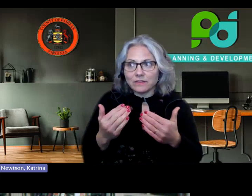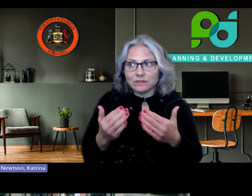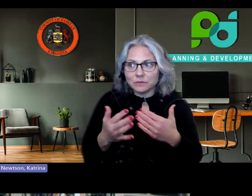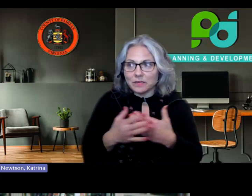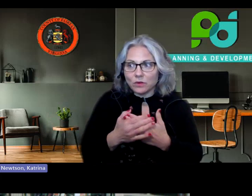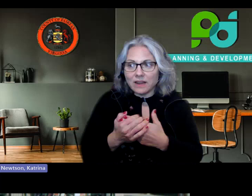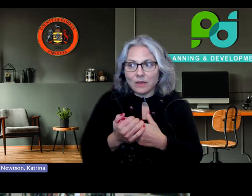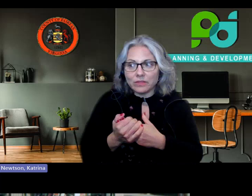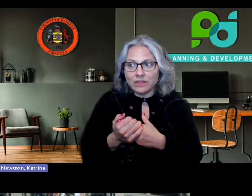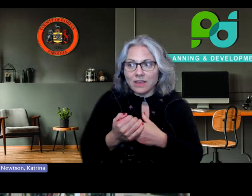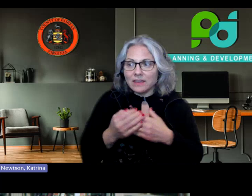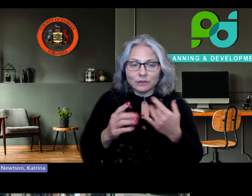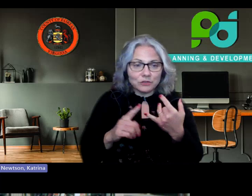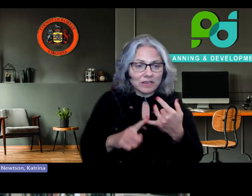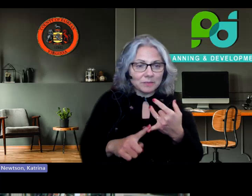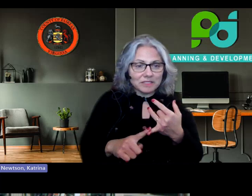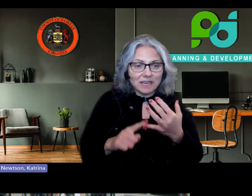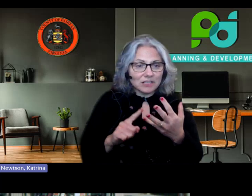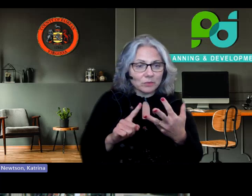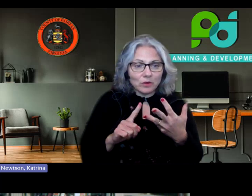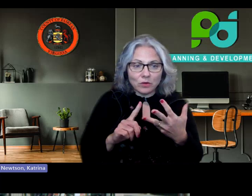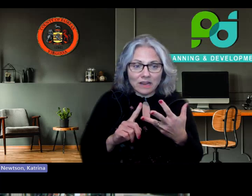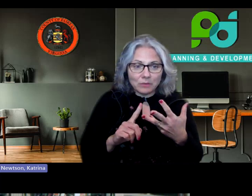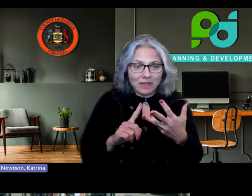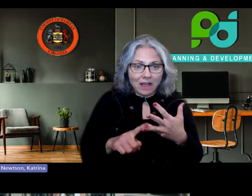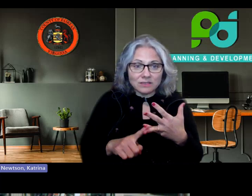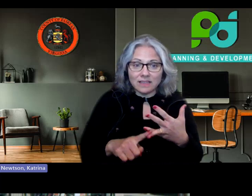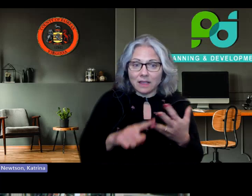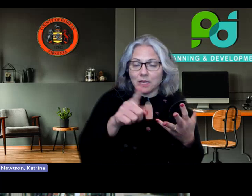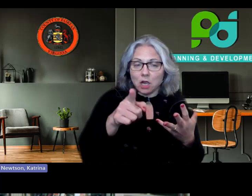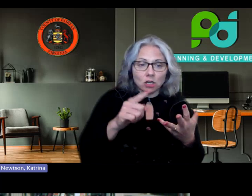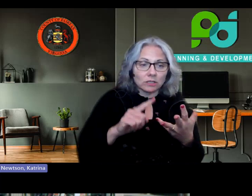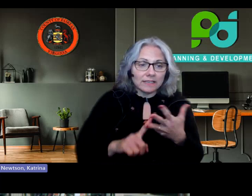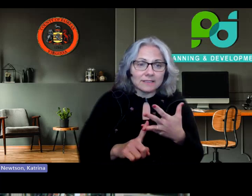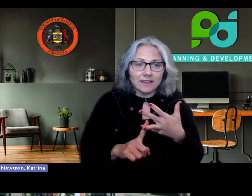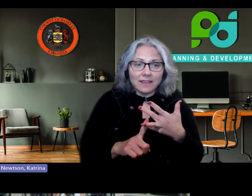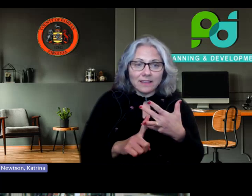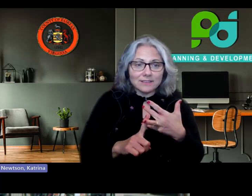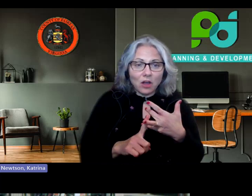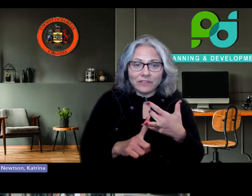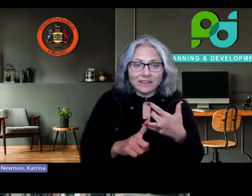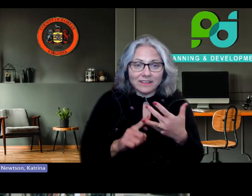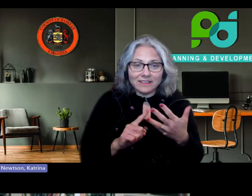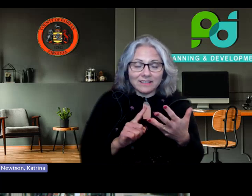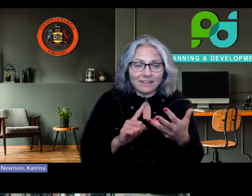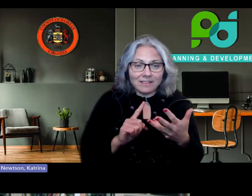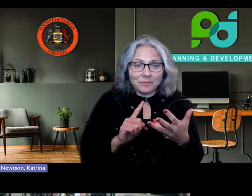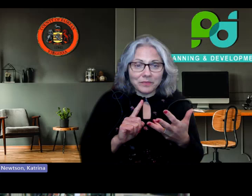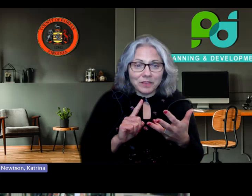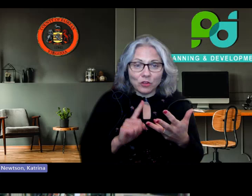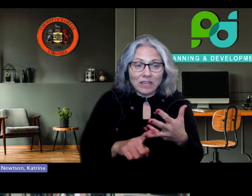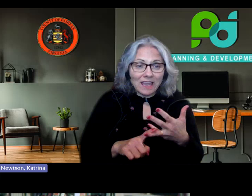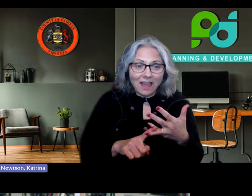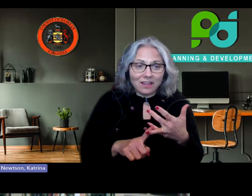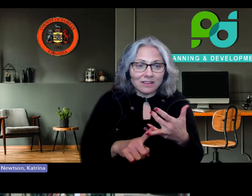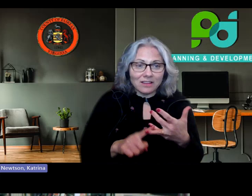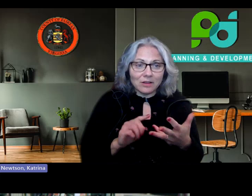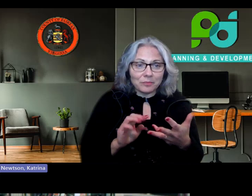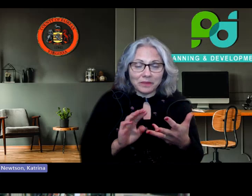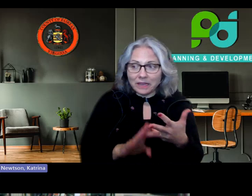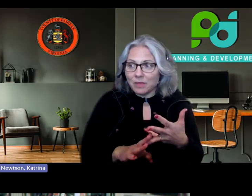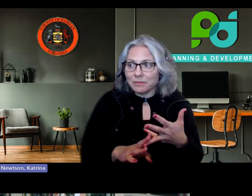at those levels. We coordinate with transportation. We coordinate with housing. I mean, Carly is often in looking